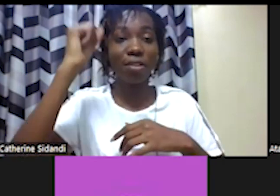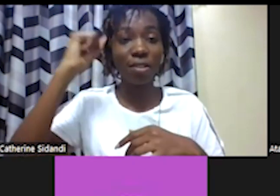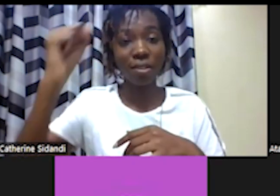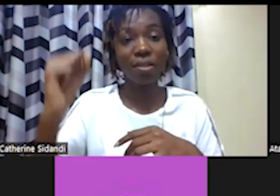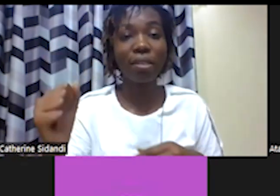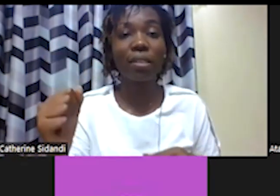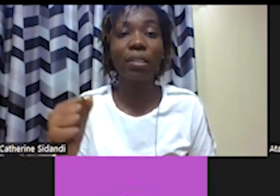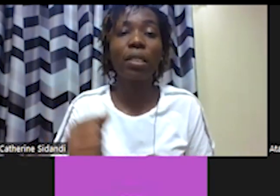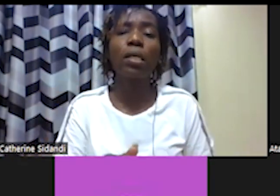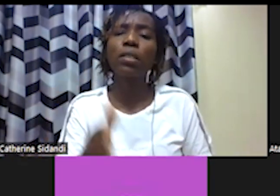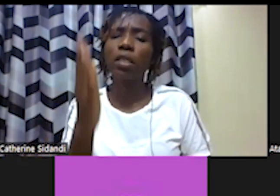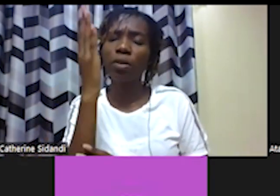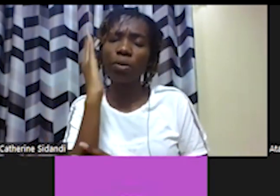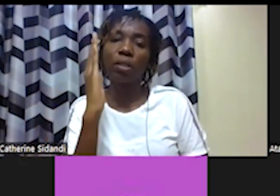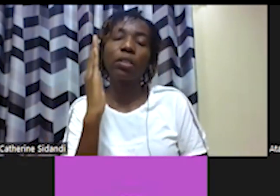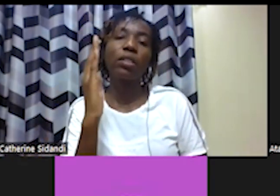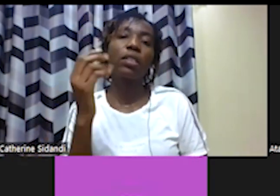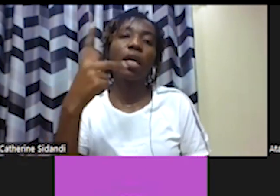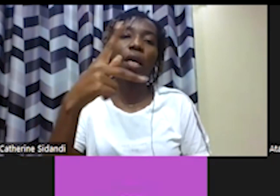Insecurity in Kerio Valley.